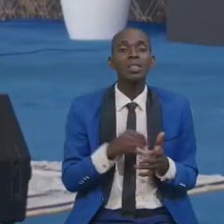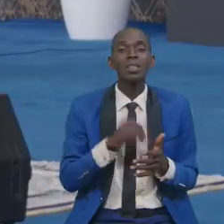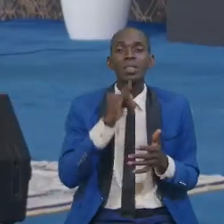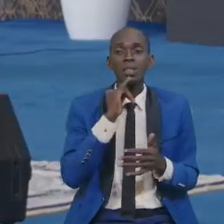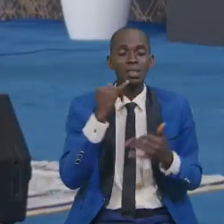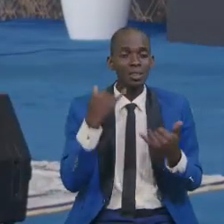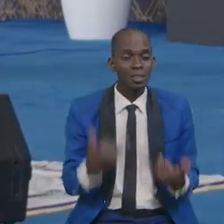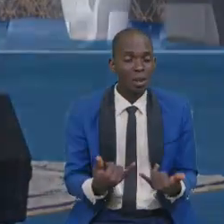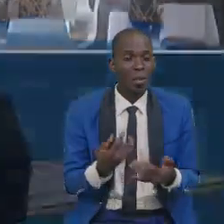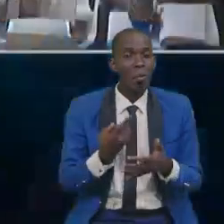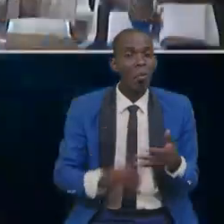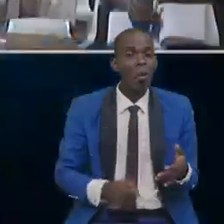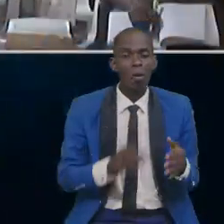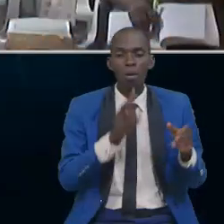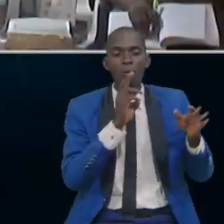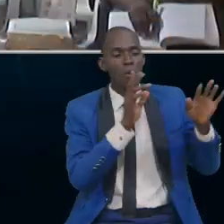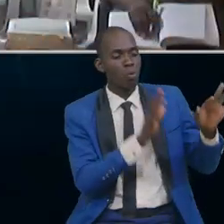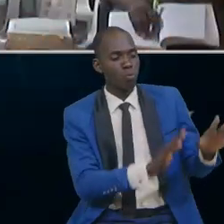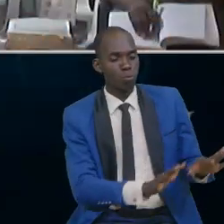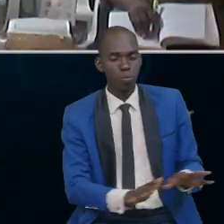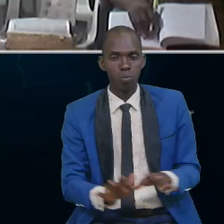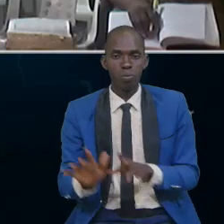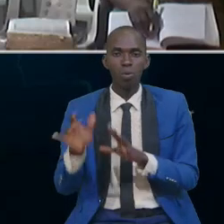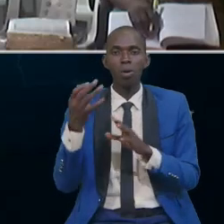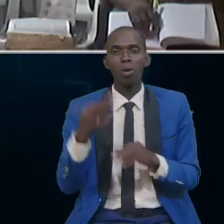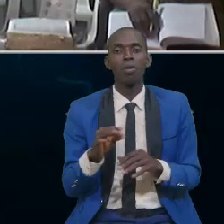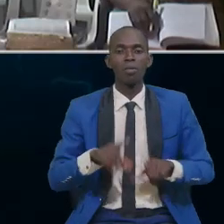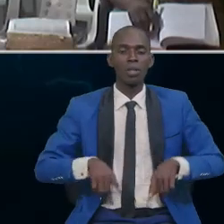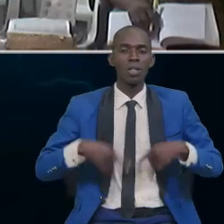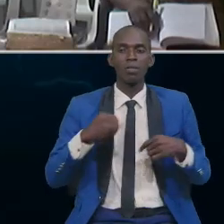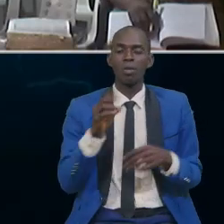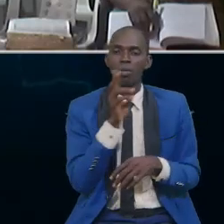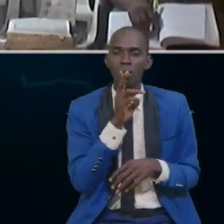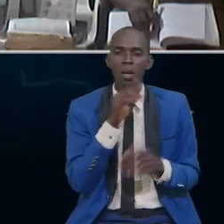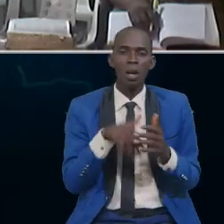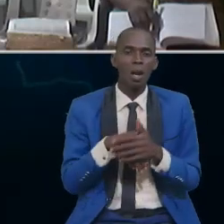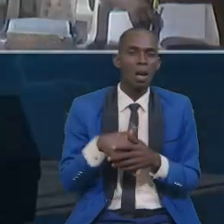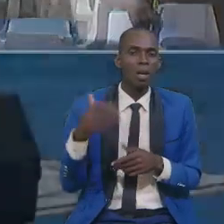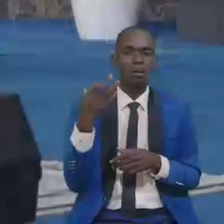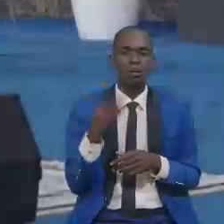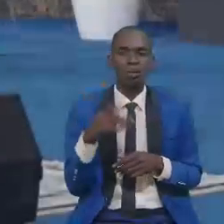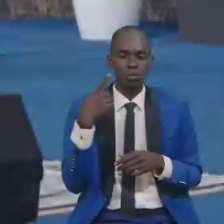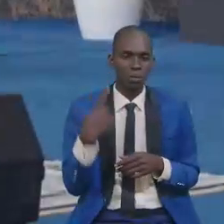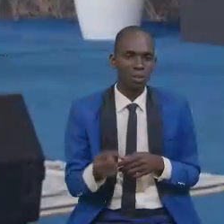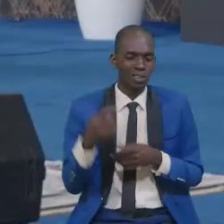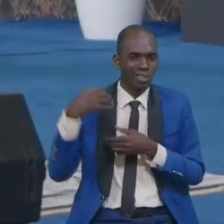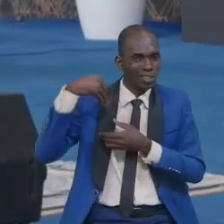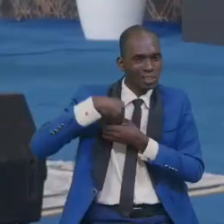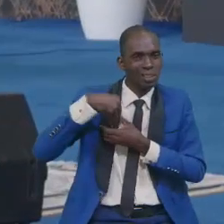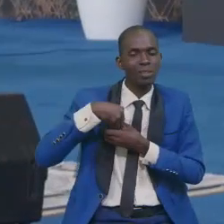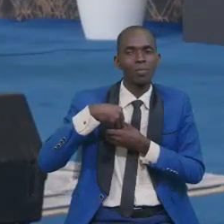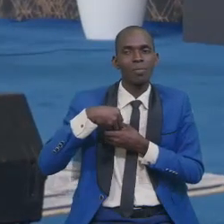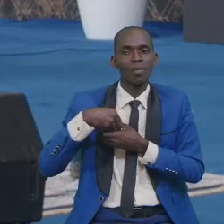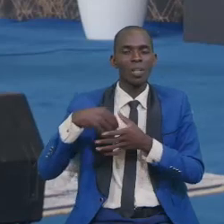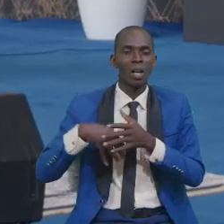rivers of living in water out of his innermost being out